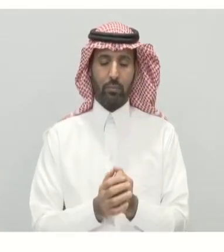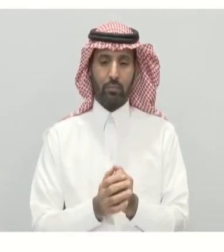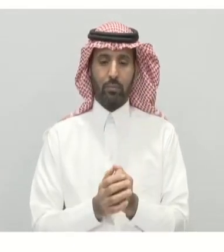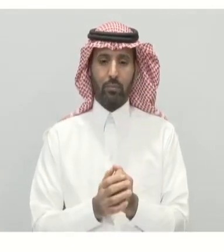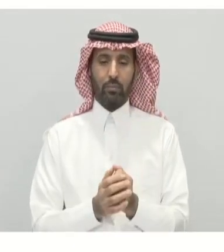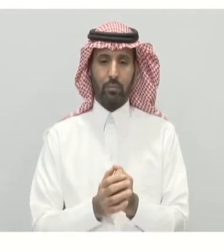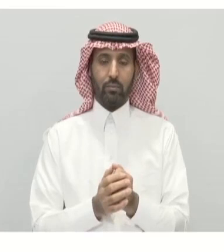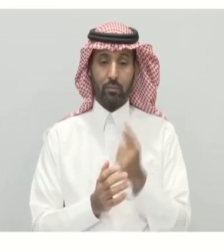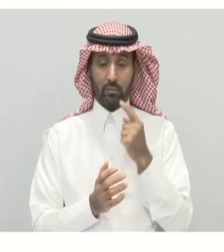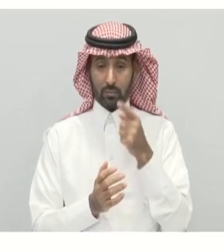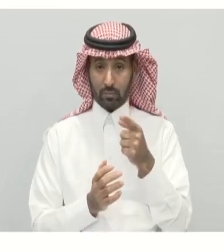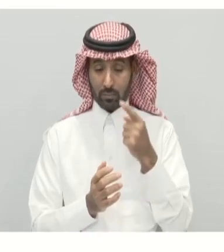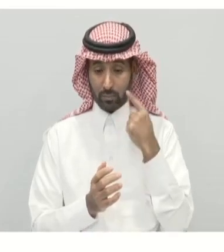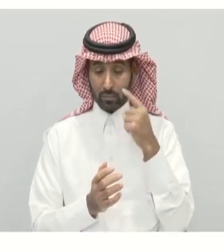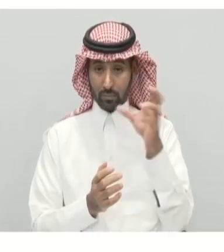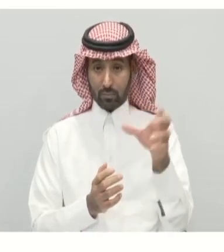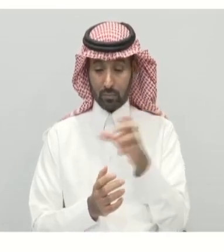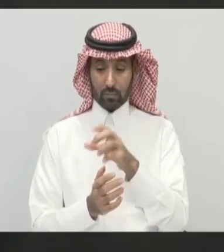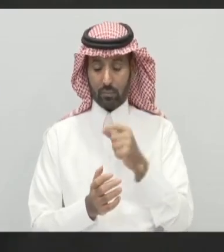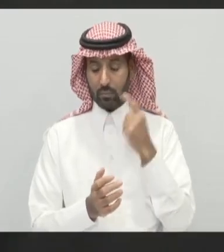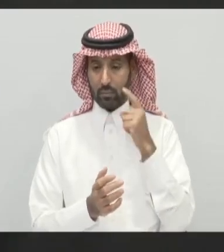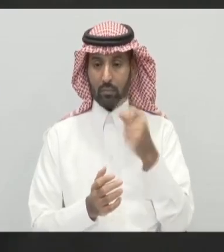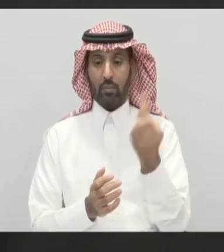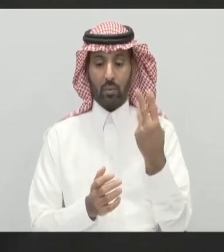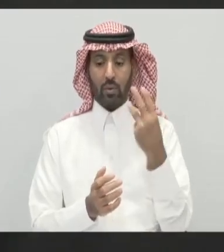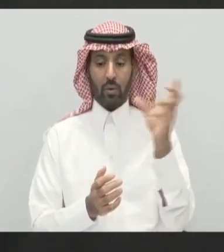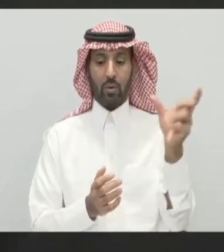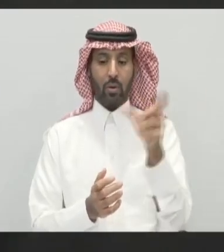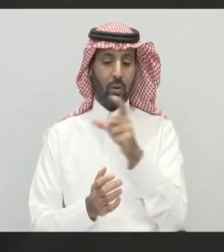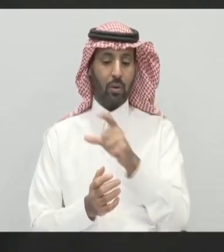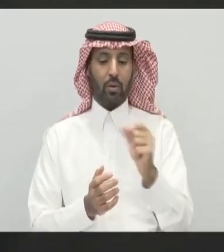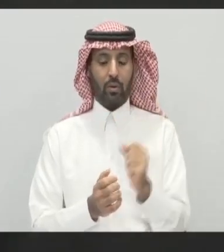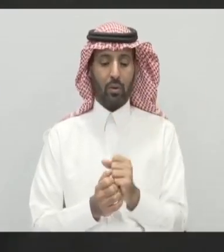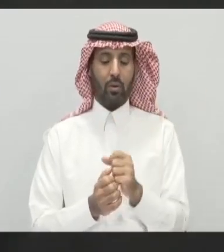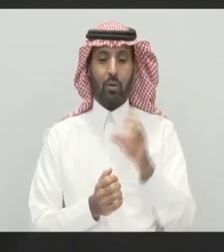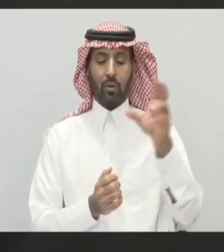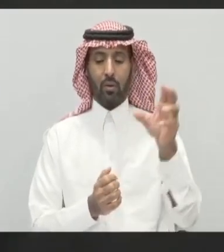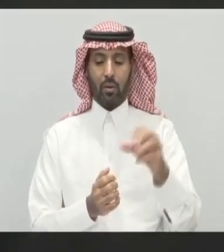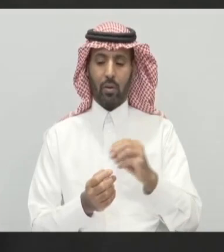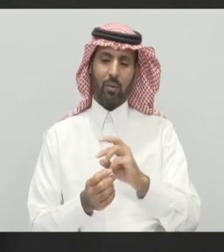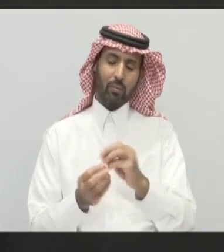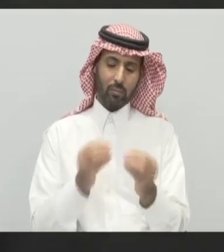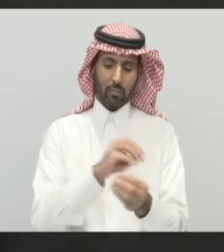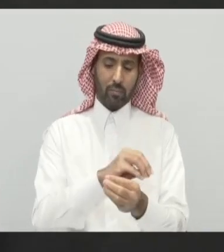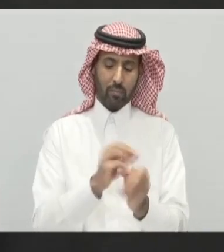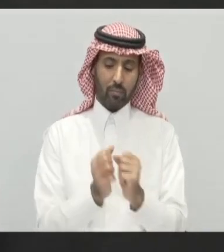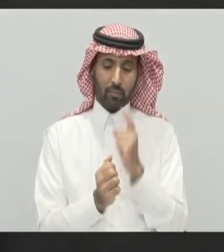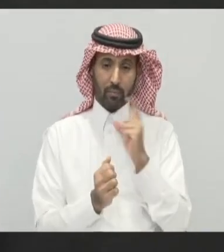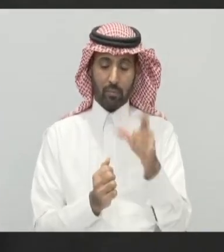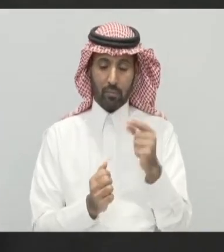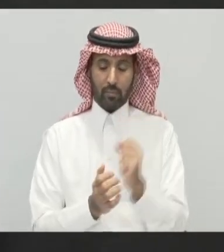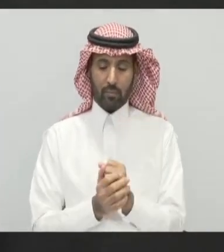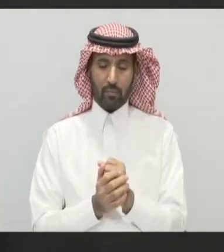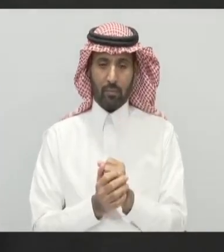position. So you are having the two or three word verb. You are going just to change the order of the